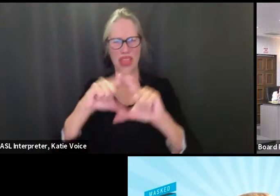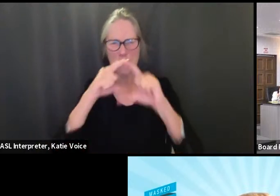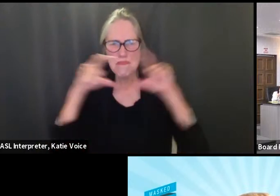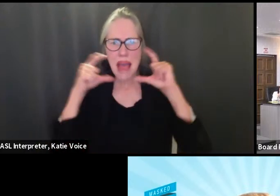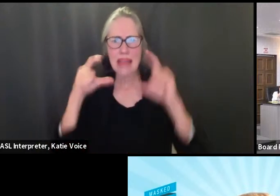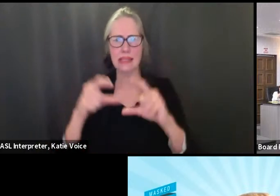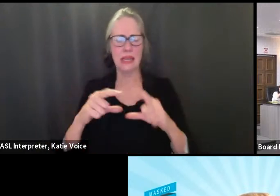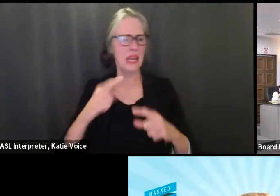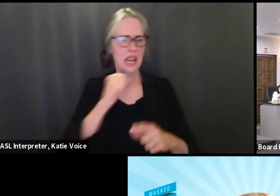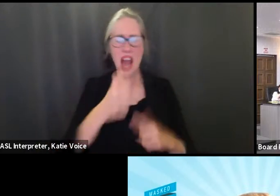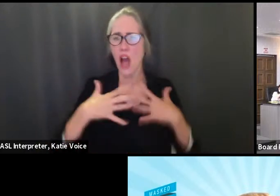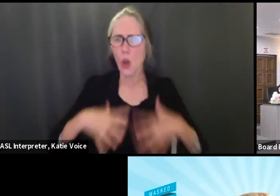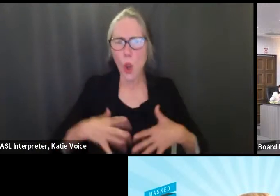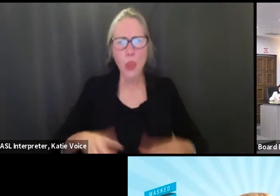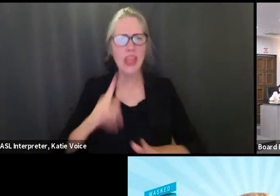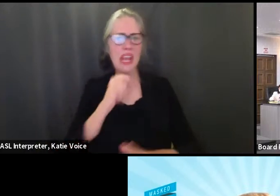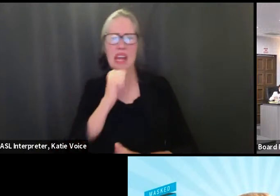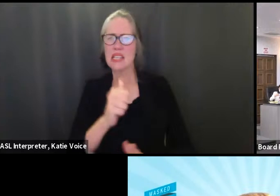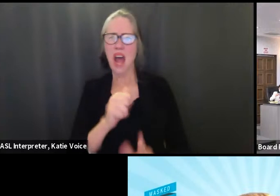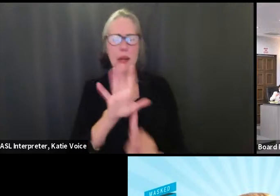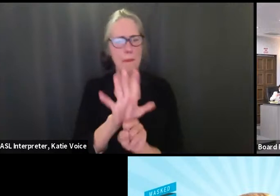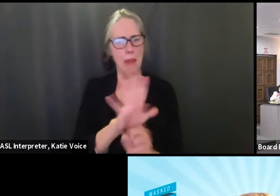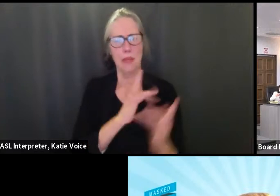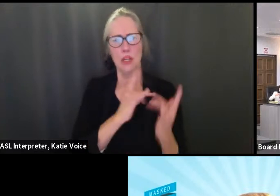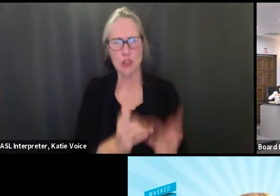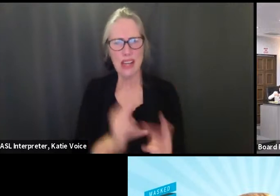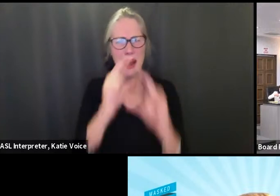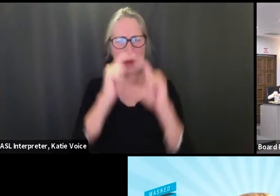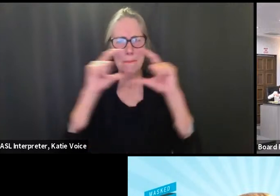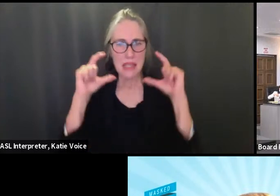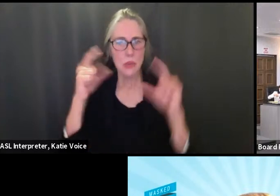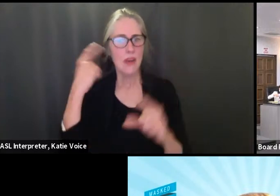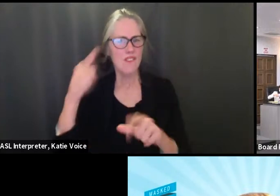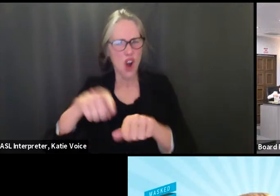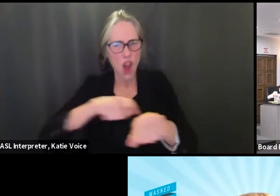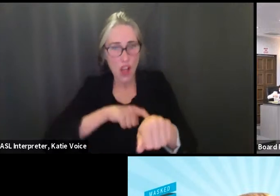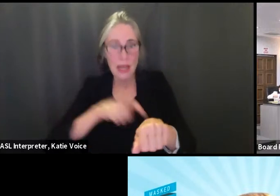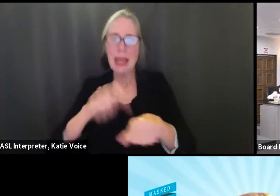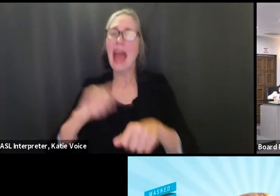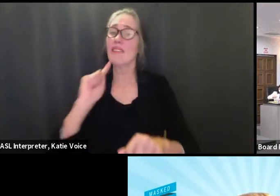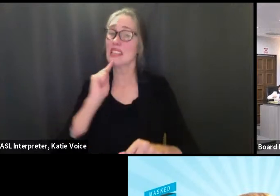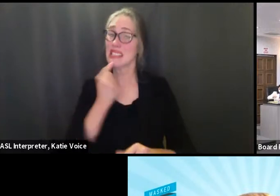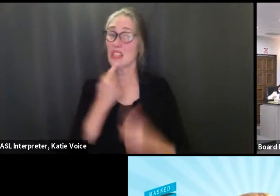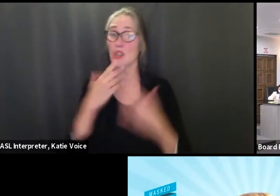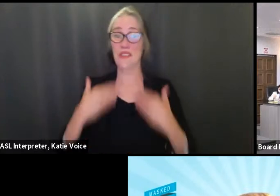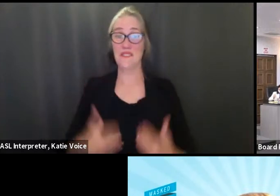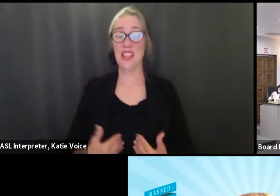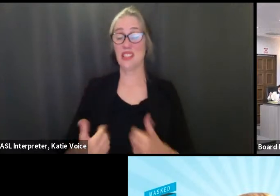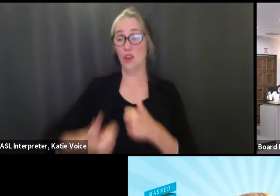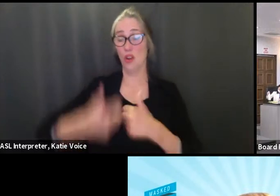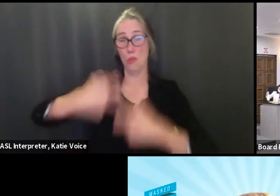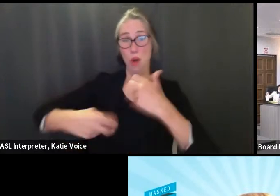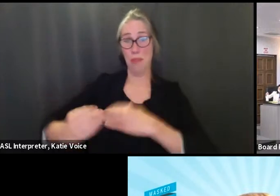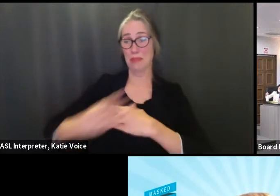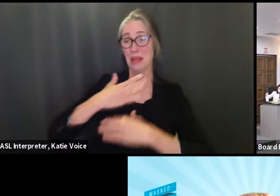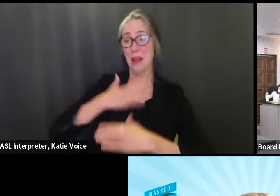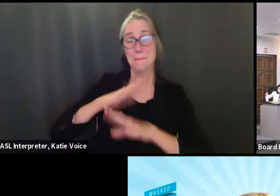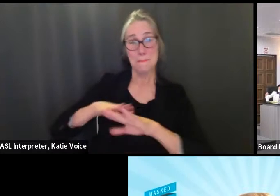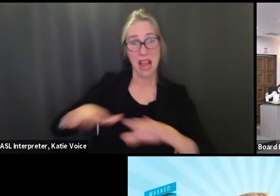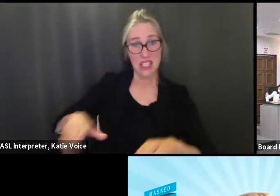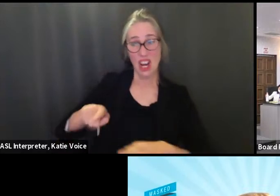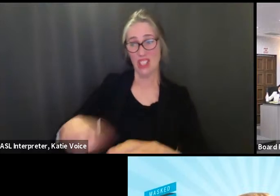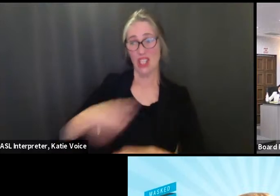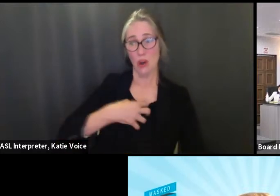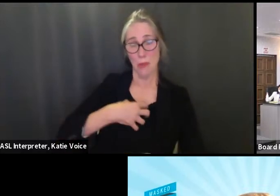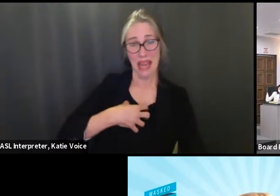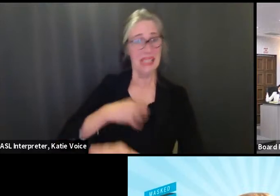not a trend. It's not a cultural thing. Mask wearing for long periods of time can have some serious physical side effects. My child has complained of